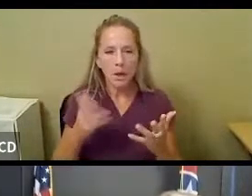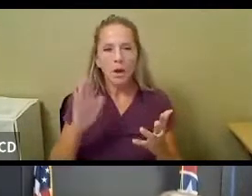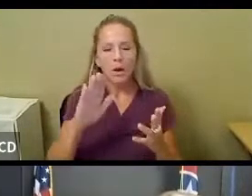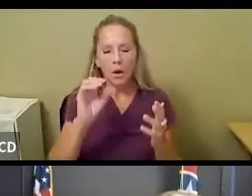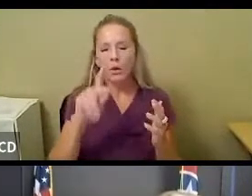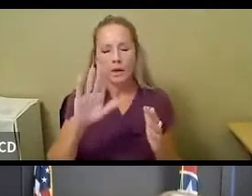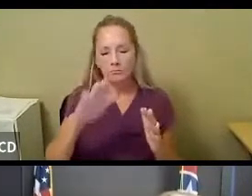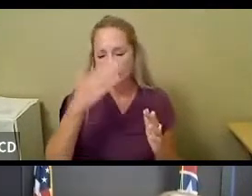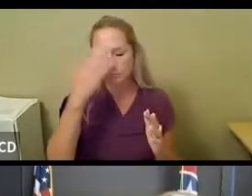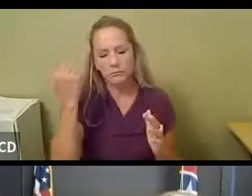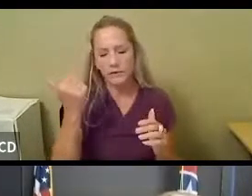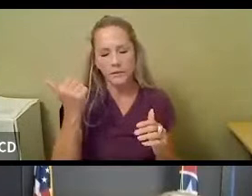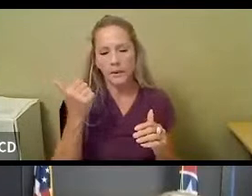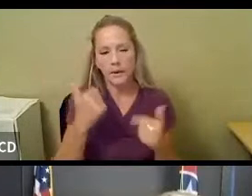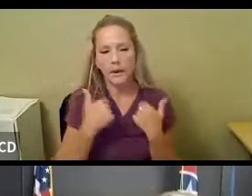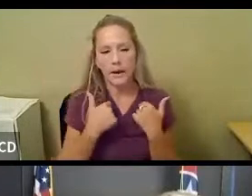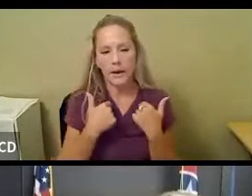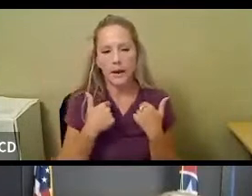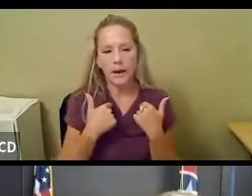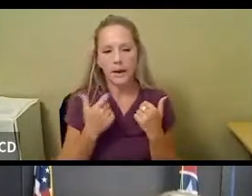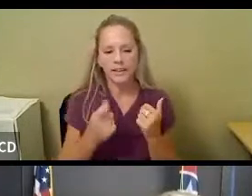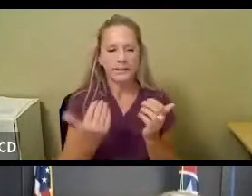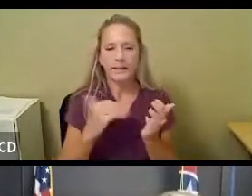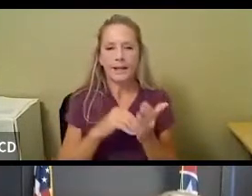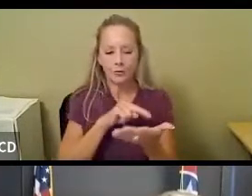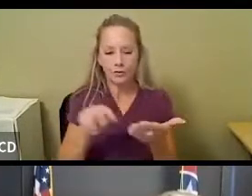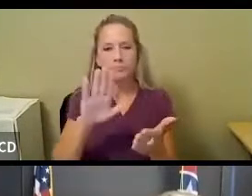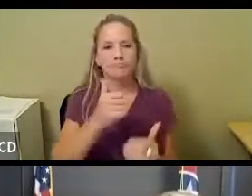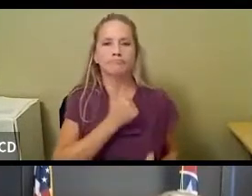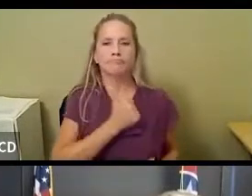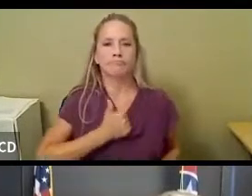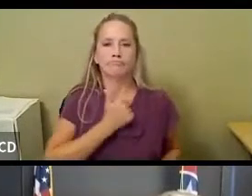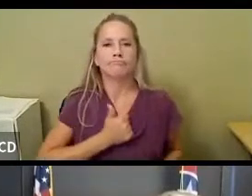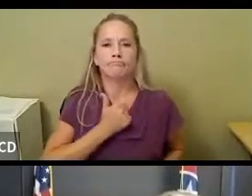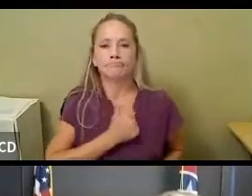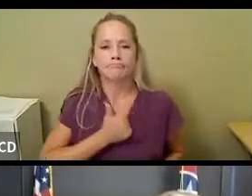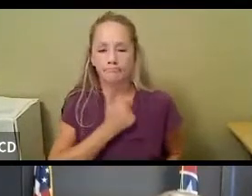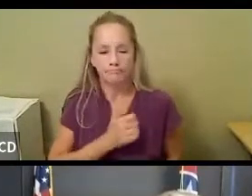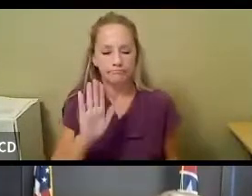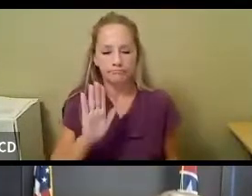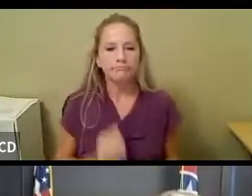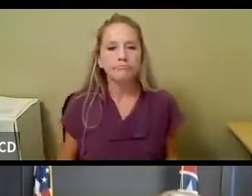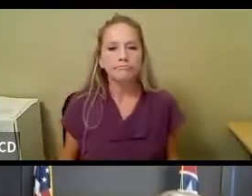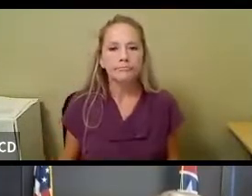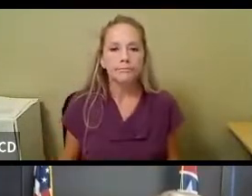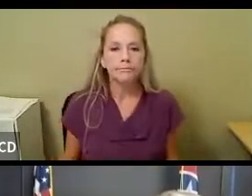Okay, never mind. I just needed to read it again. I apologize. And